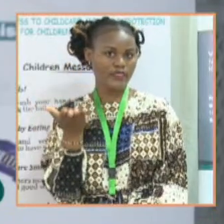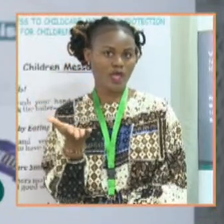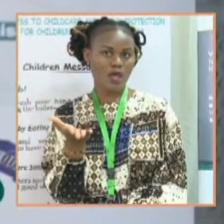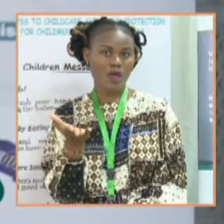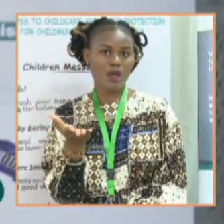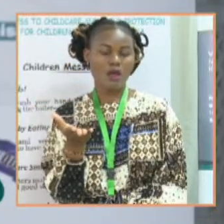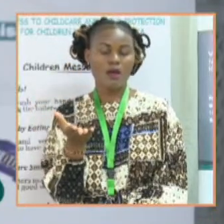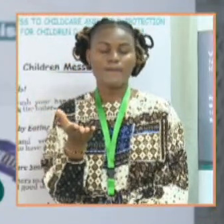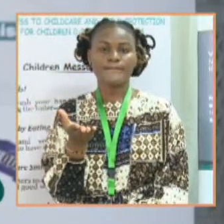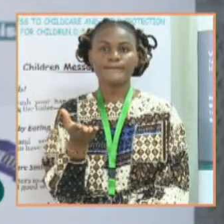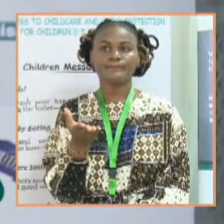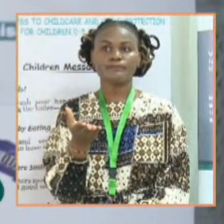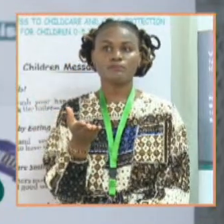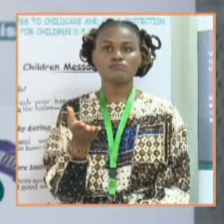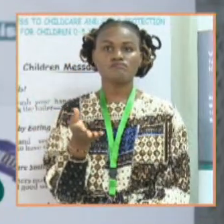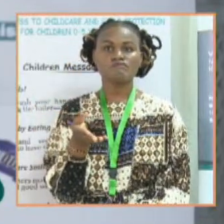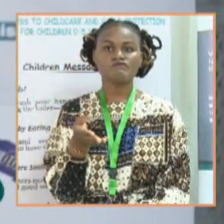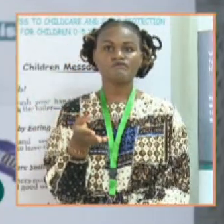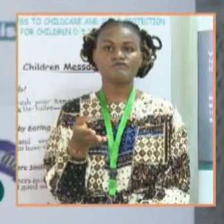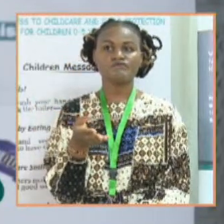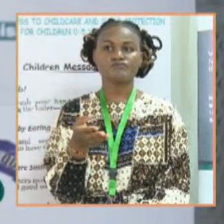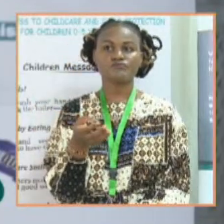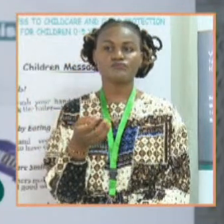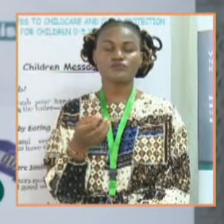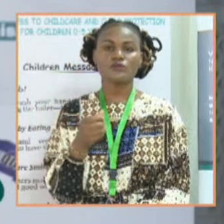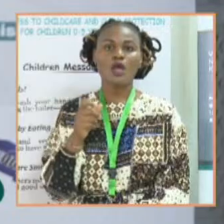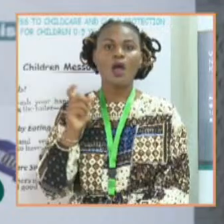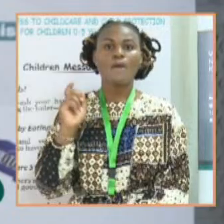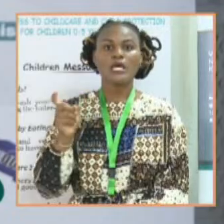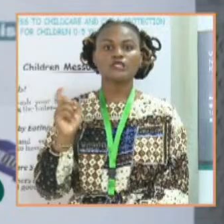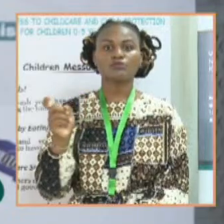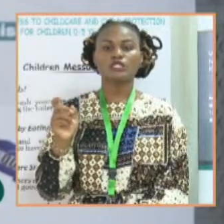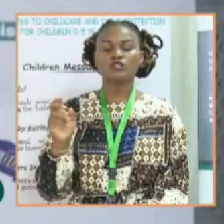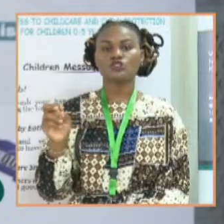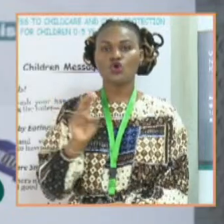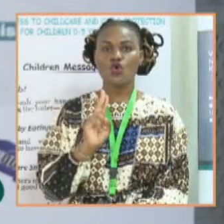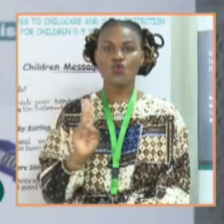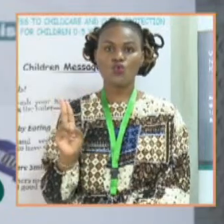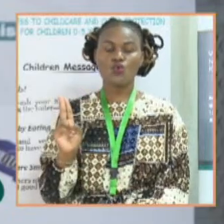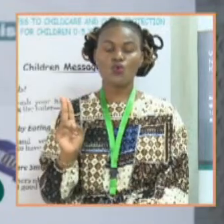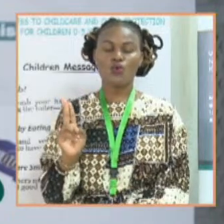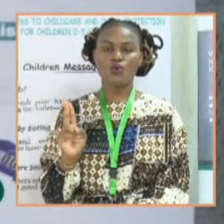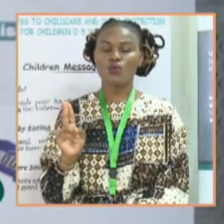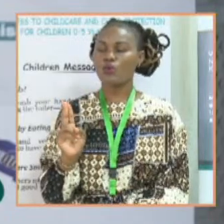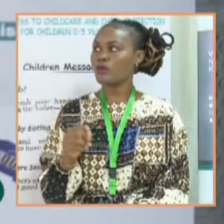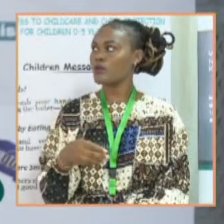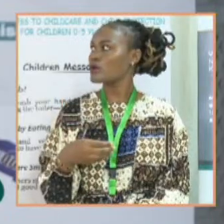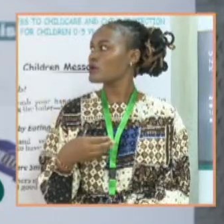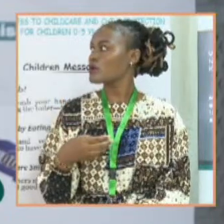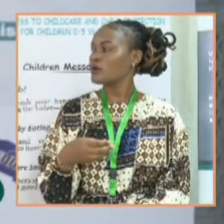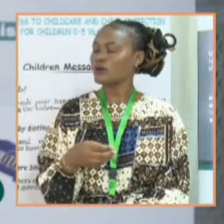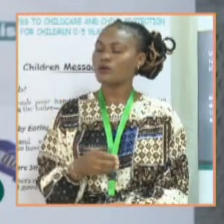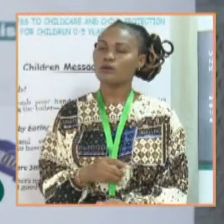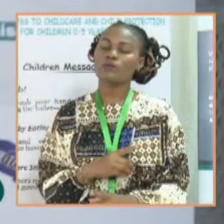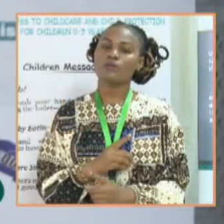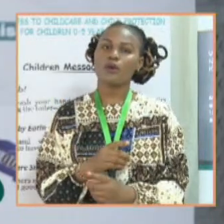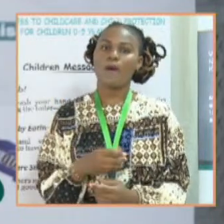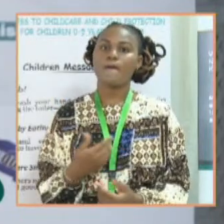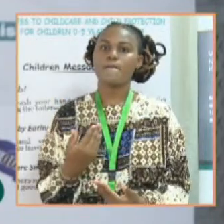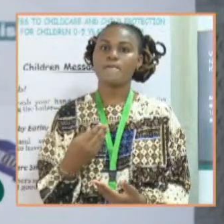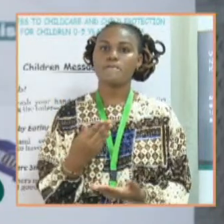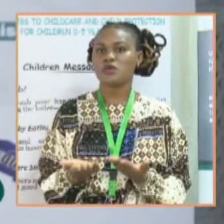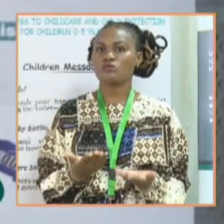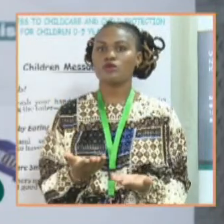a must that all that was budgeted for will be funded. Sometimes they get less